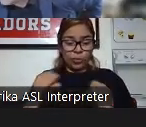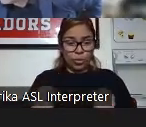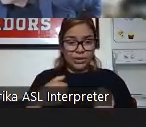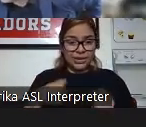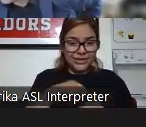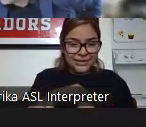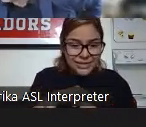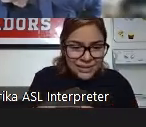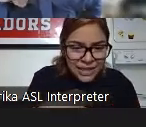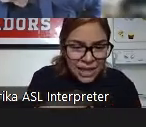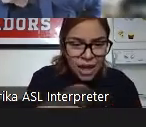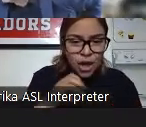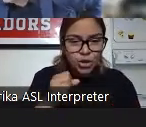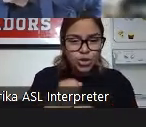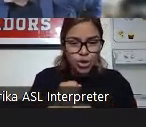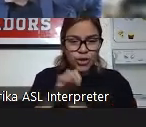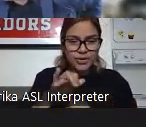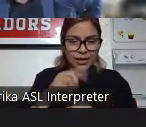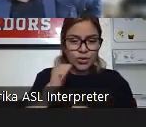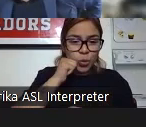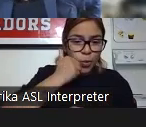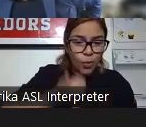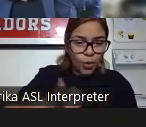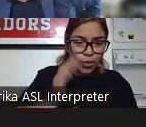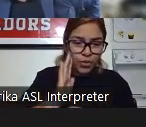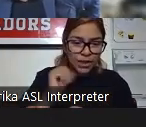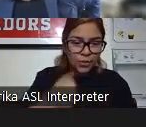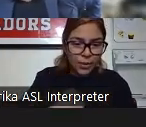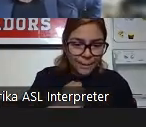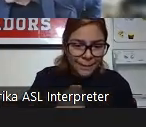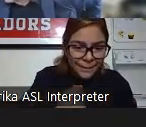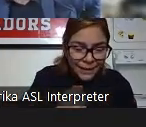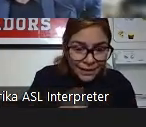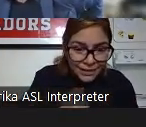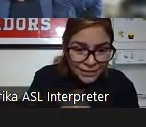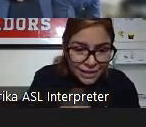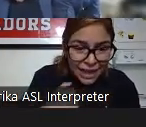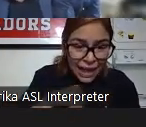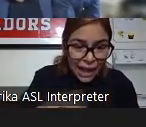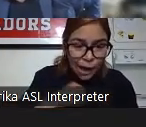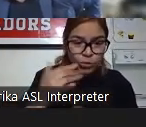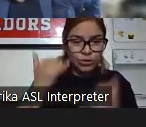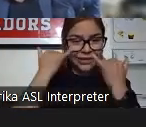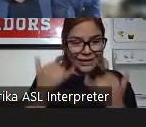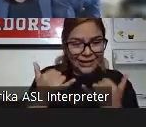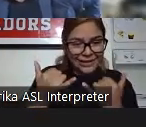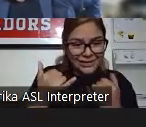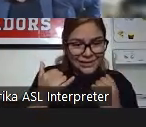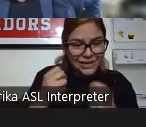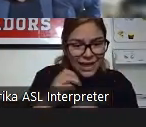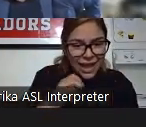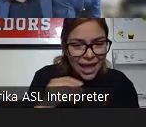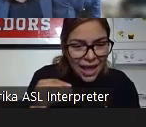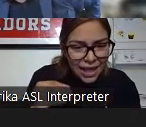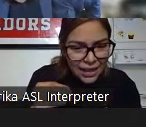to the future they have decreed for us. I think that speaks of a system and changes that we've made over